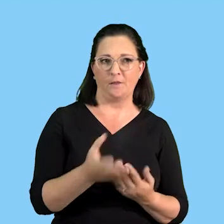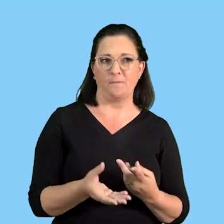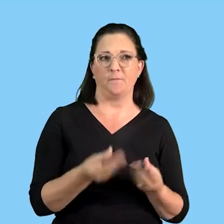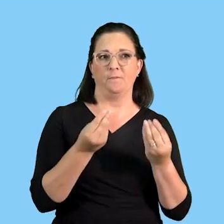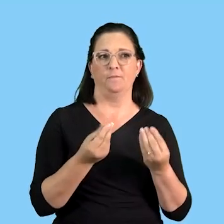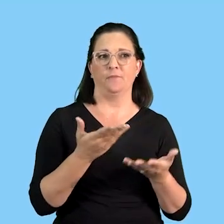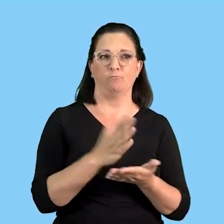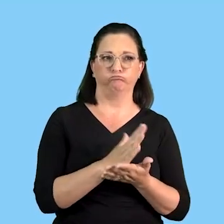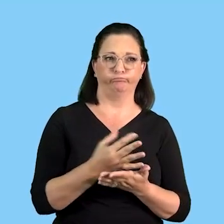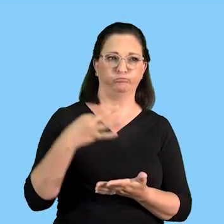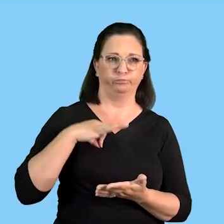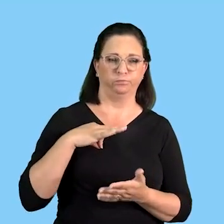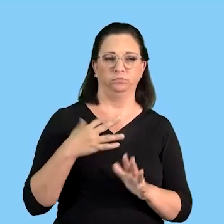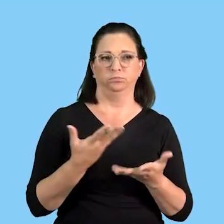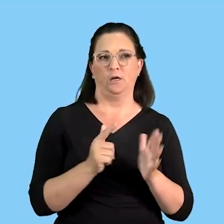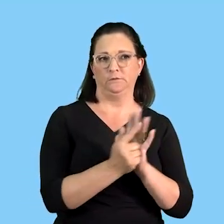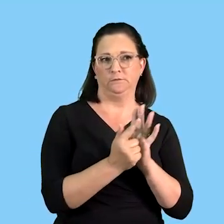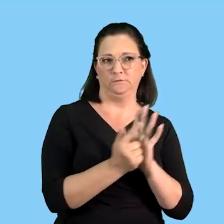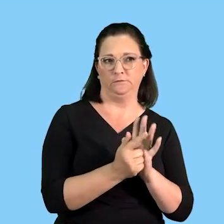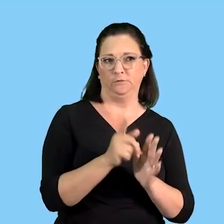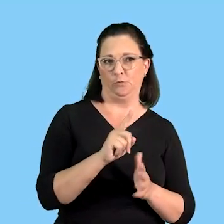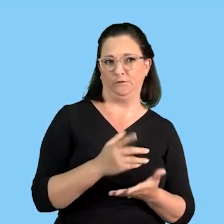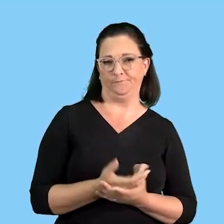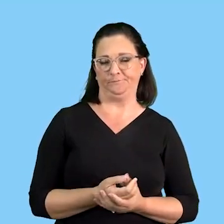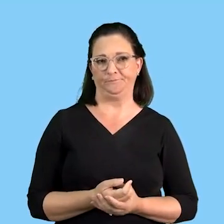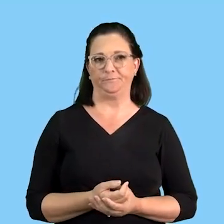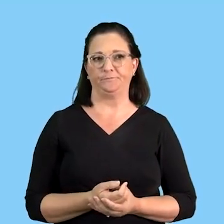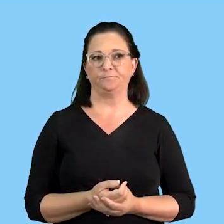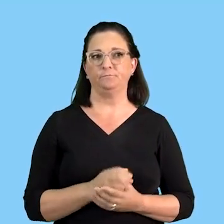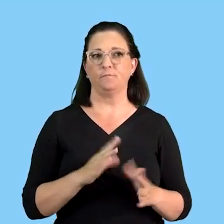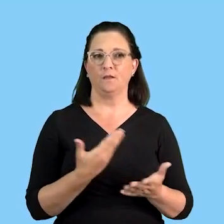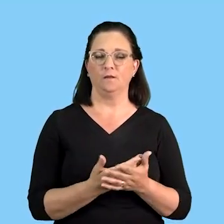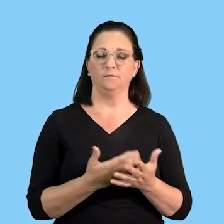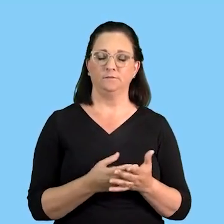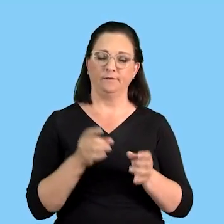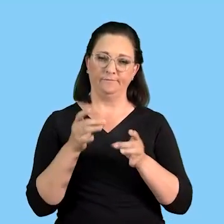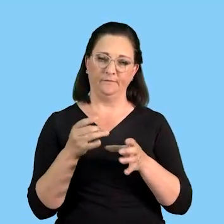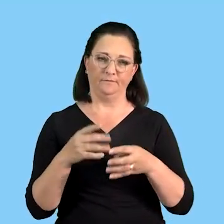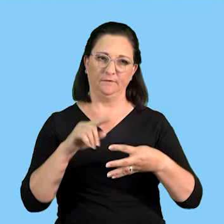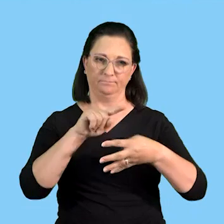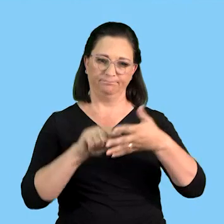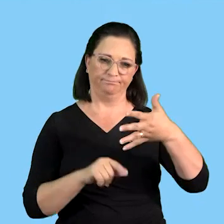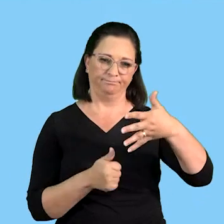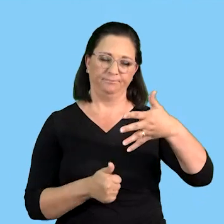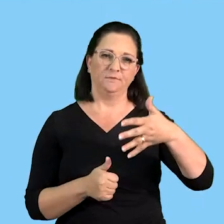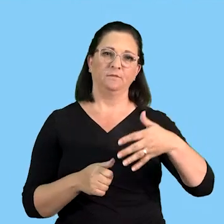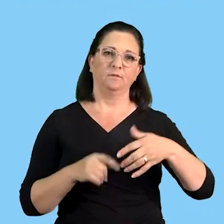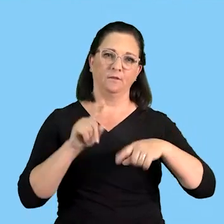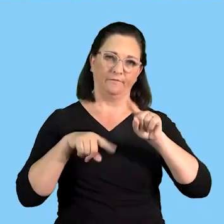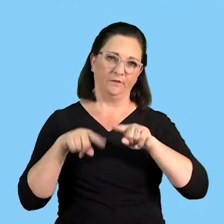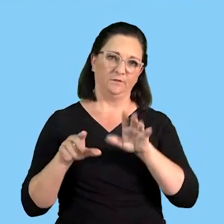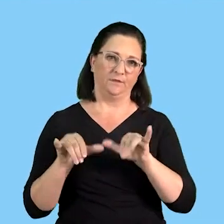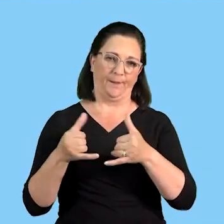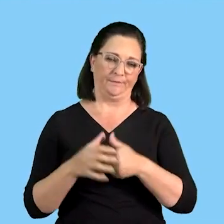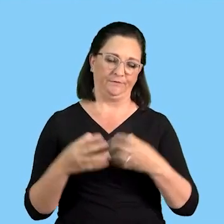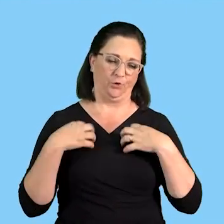they would share the profit, and also how the legal environment or legislation would implicate the different